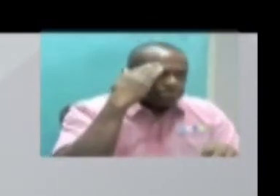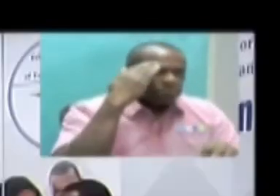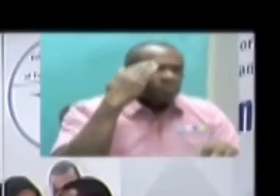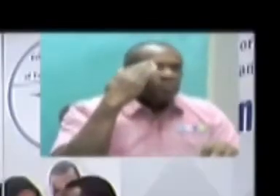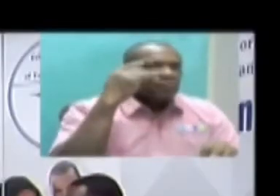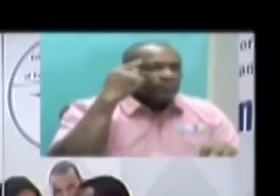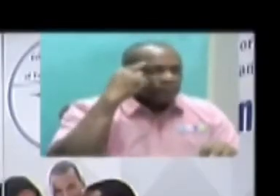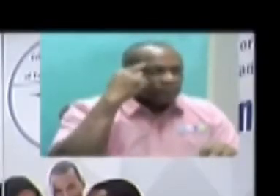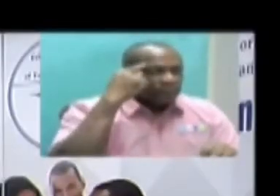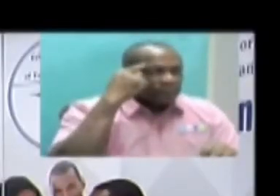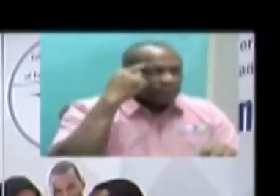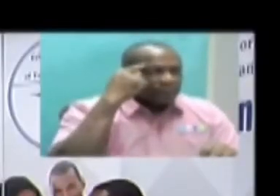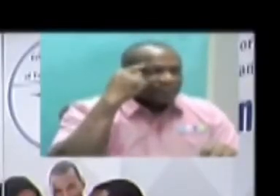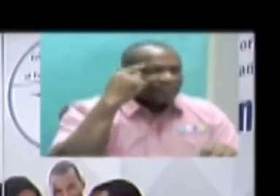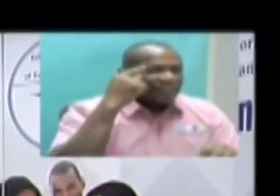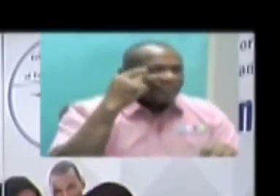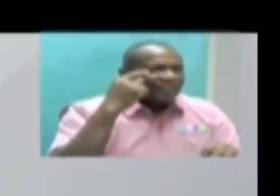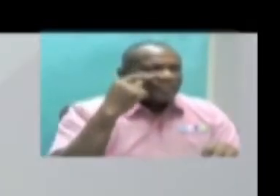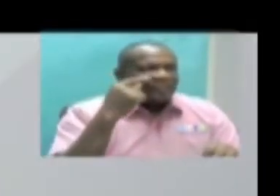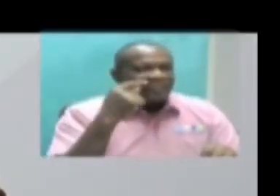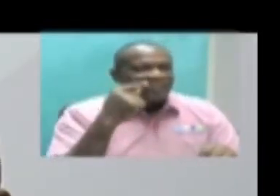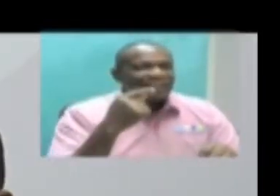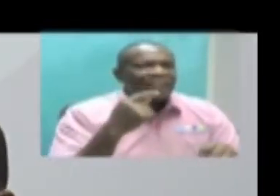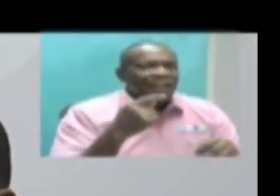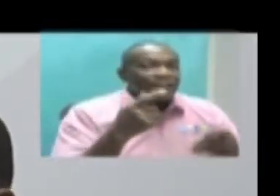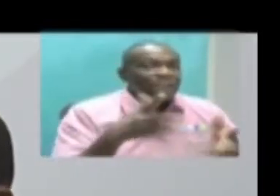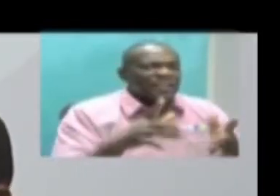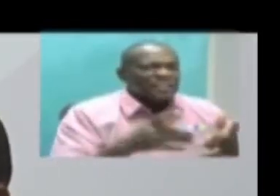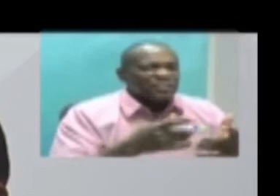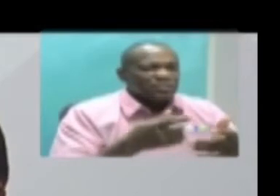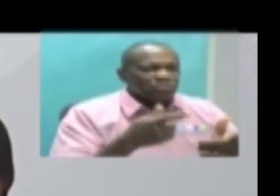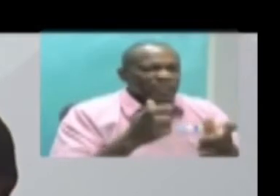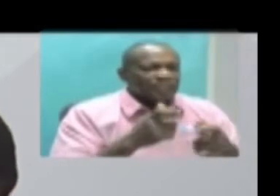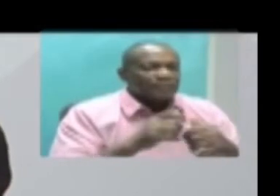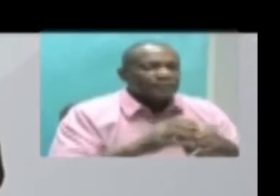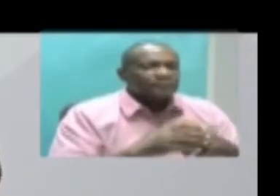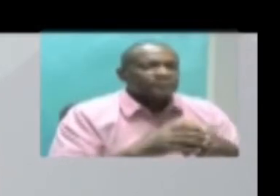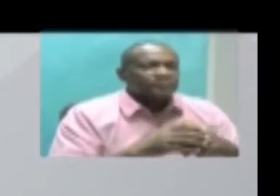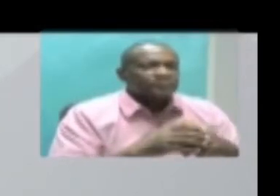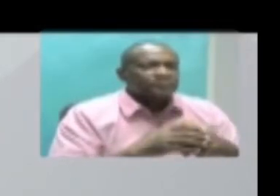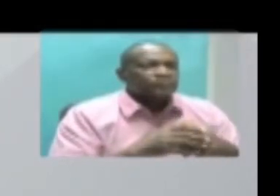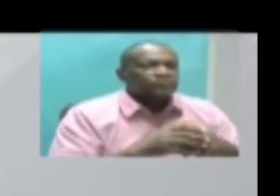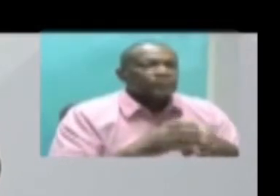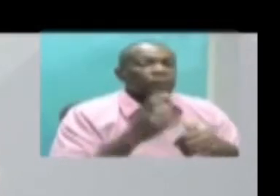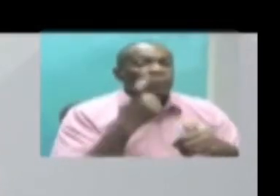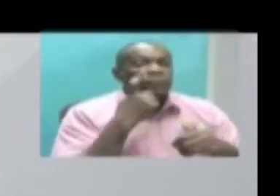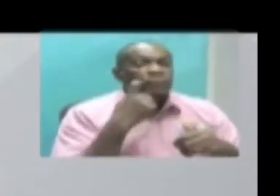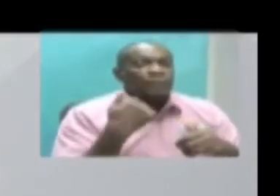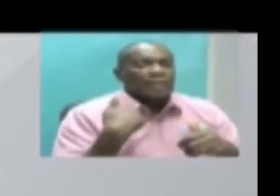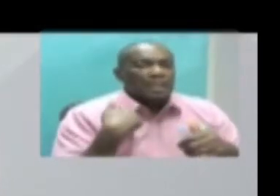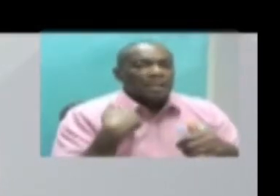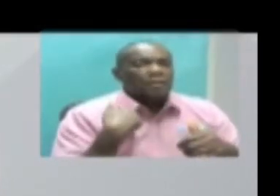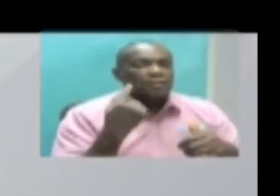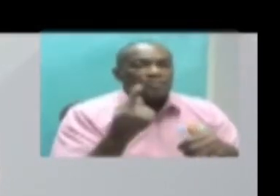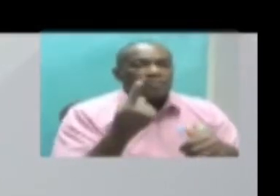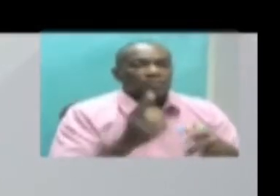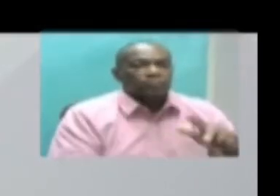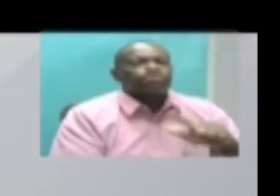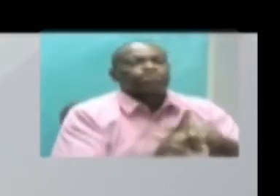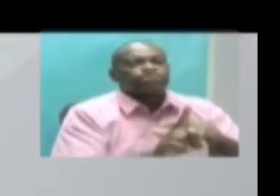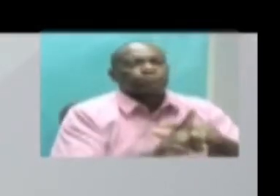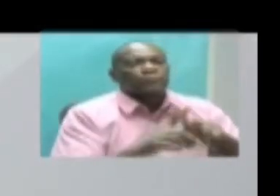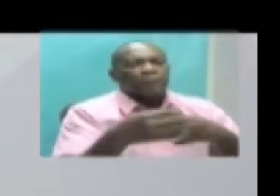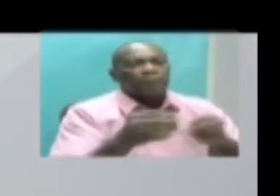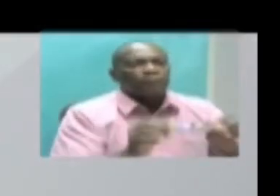early time. Let me finish quick. Yes. We recently had an issue that came to our office with a